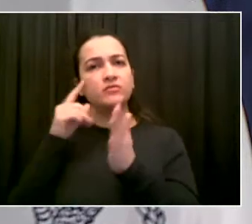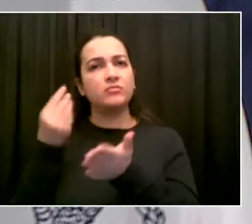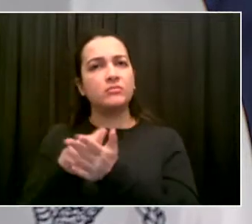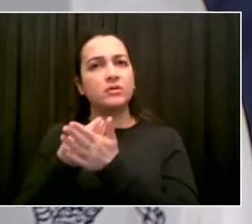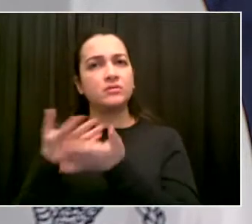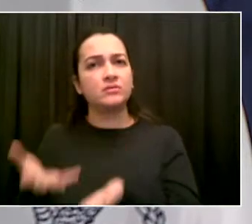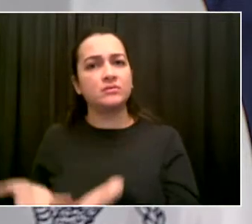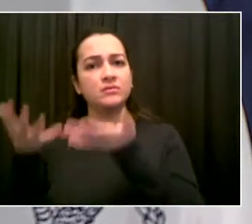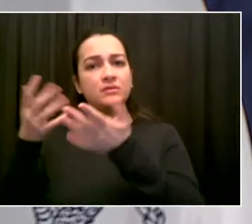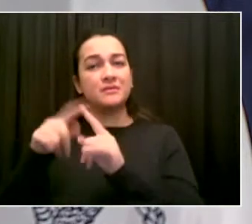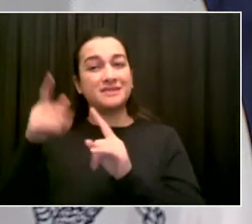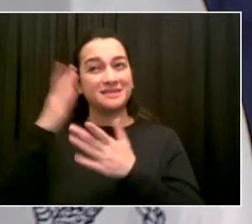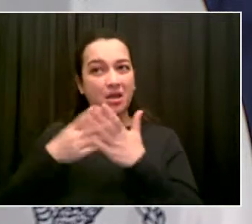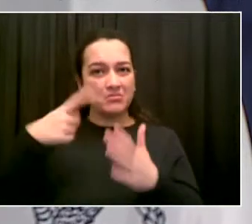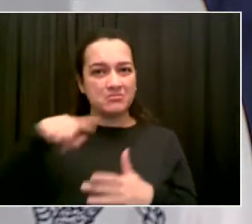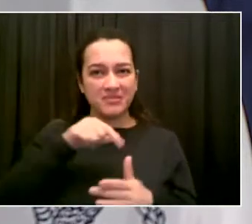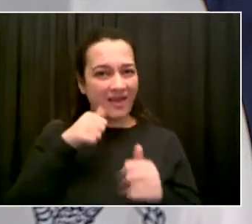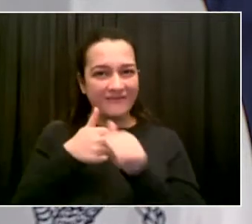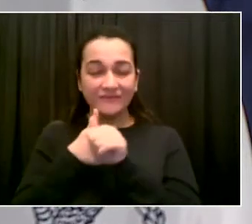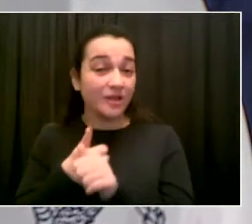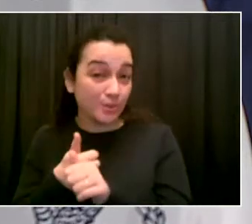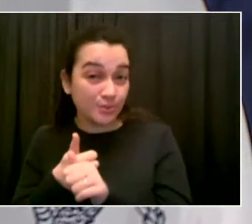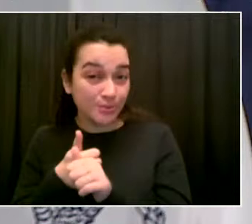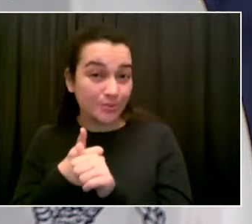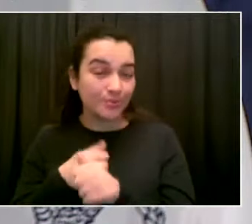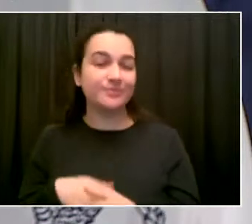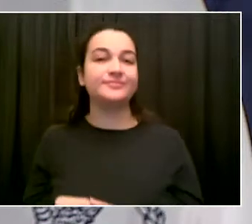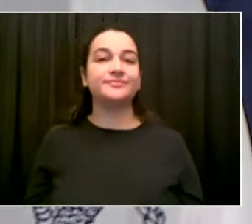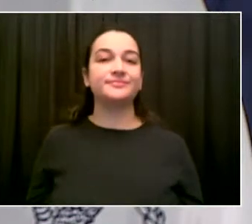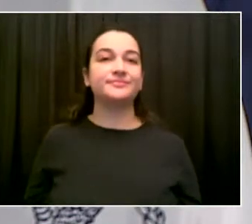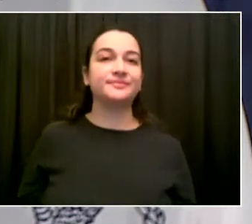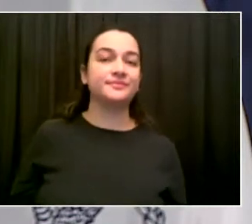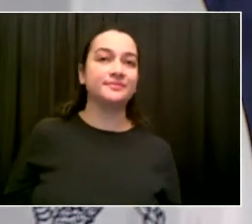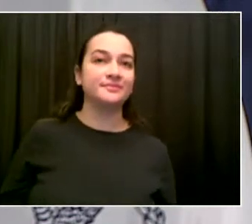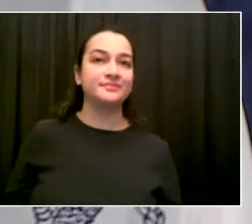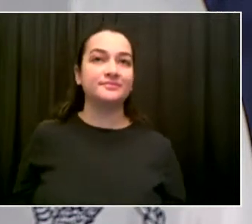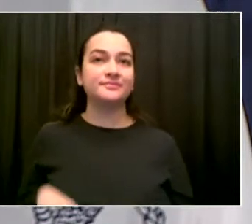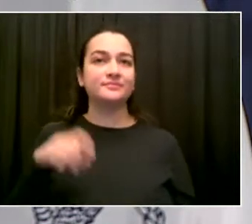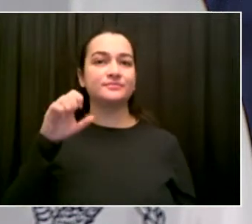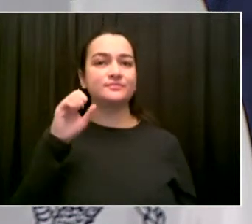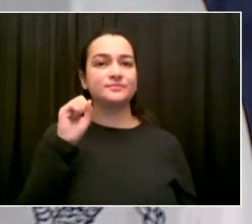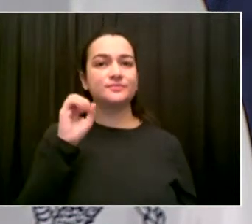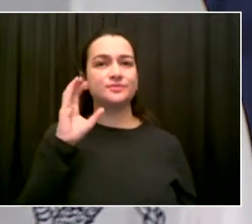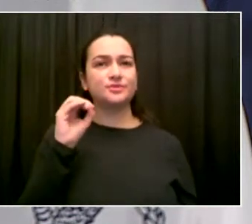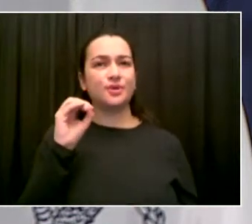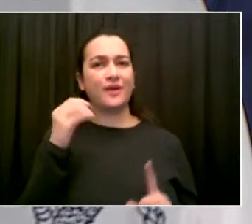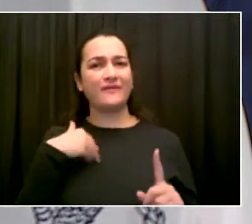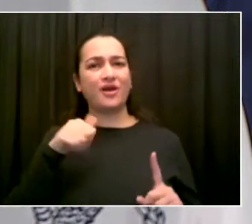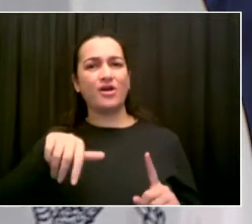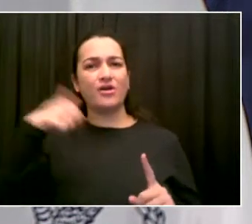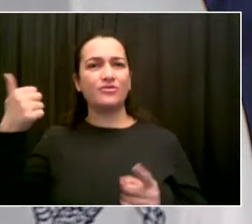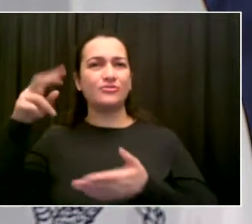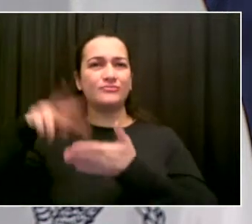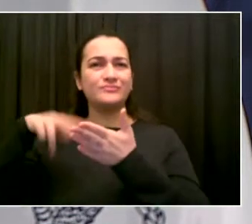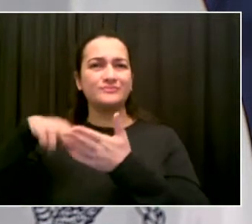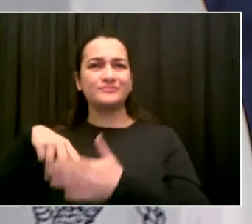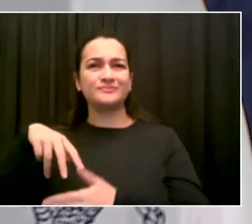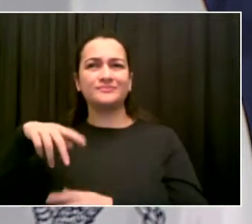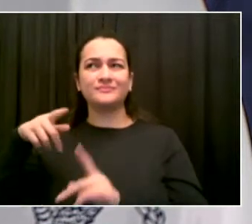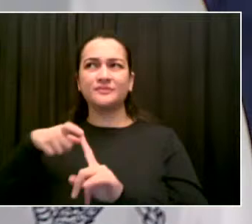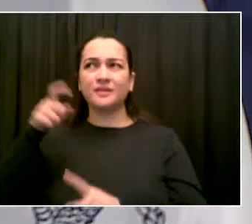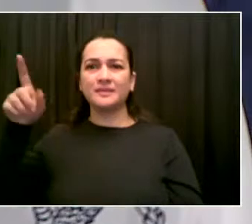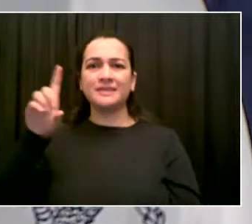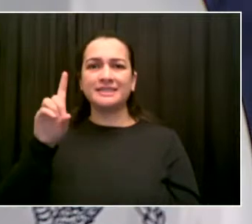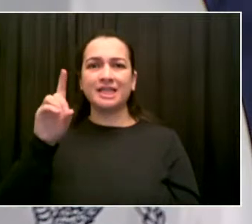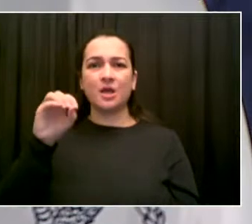contradictory statements you and she made that were cited in a DOI report a few years back. Can you address that?